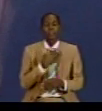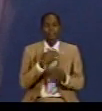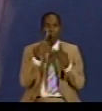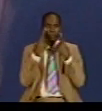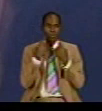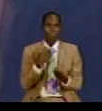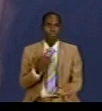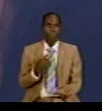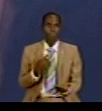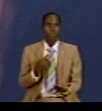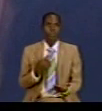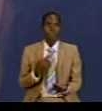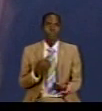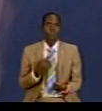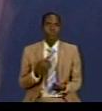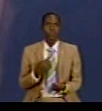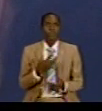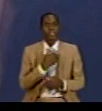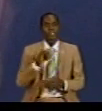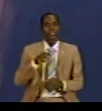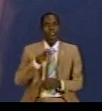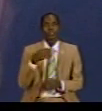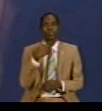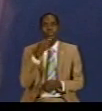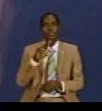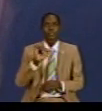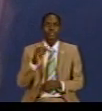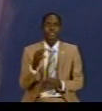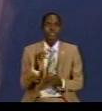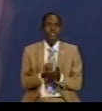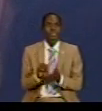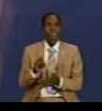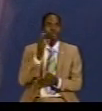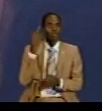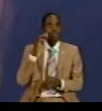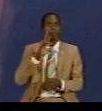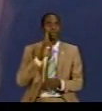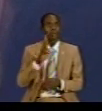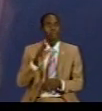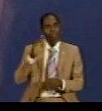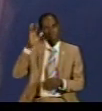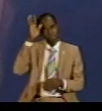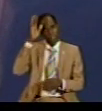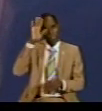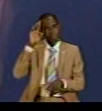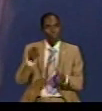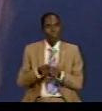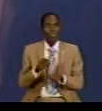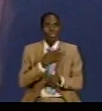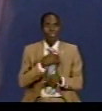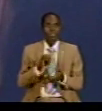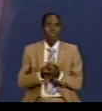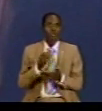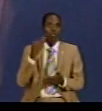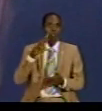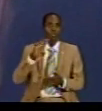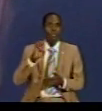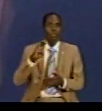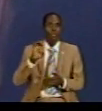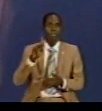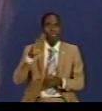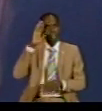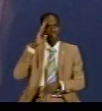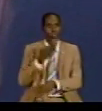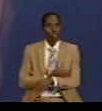father. And it came to pass, when Laban heard the tidings of Jacob, his sister's son, that he ran to meet him,